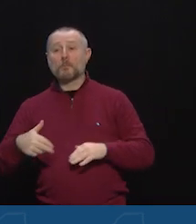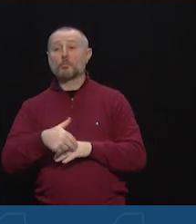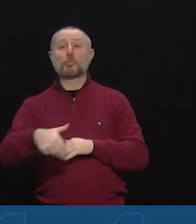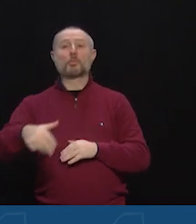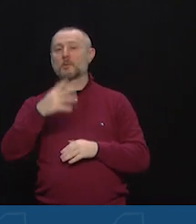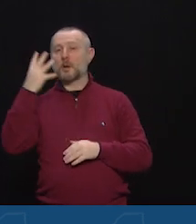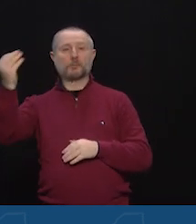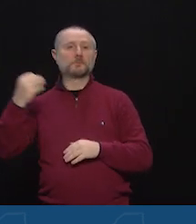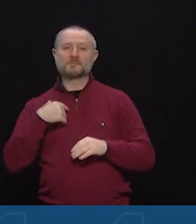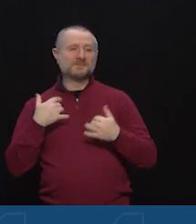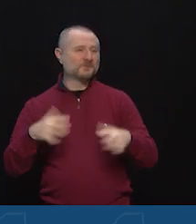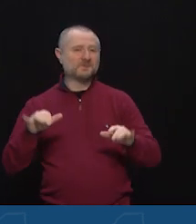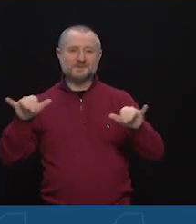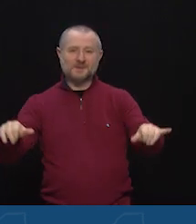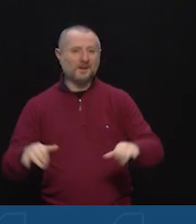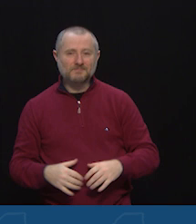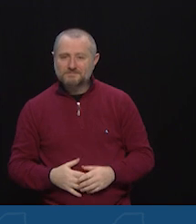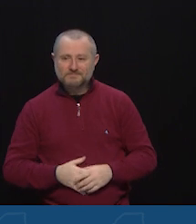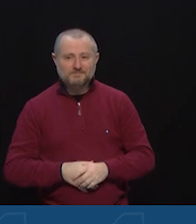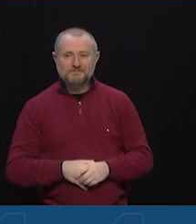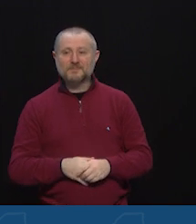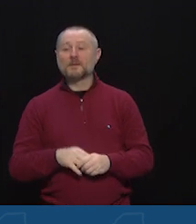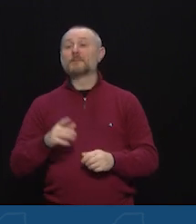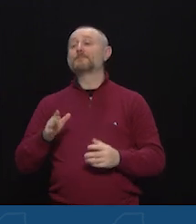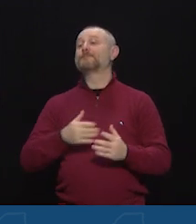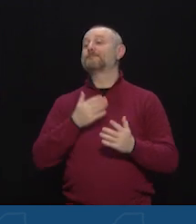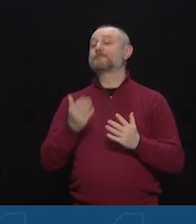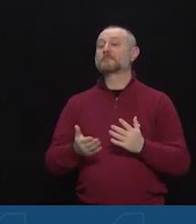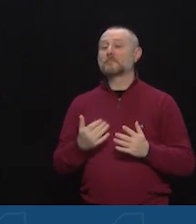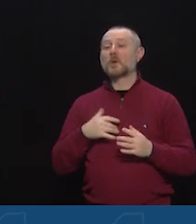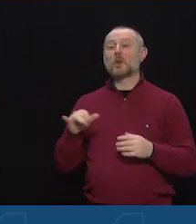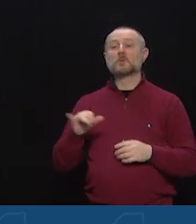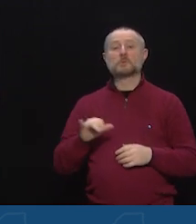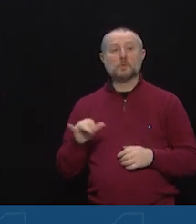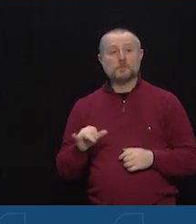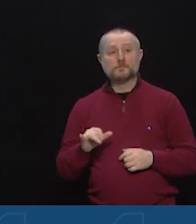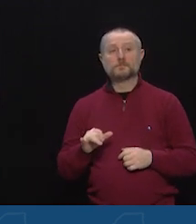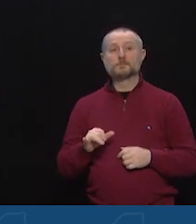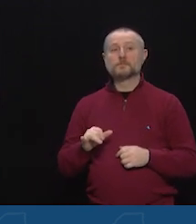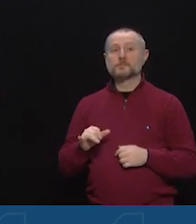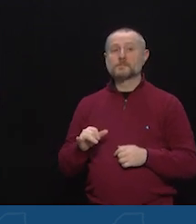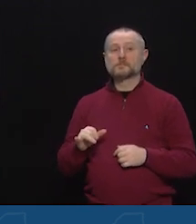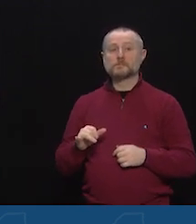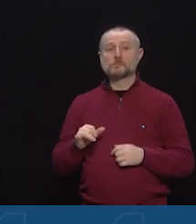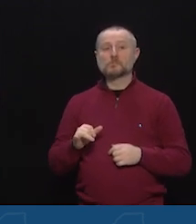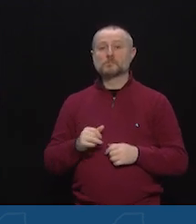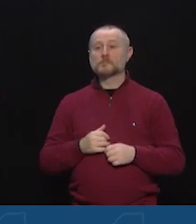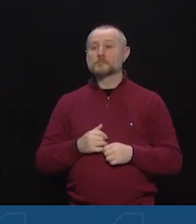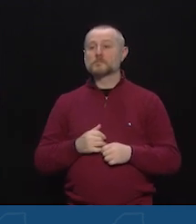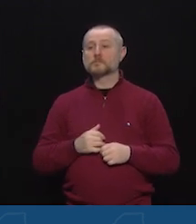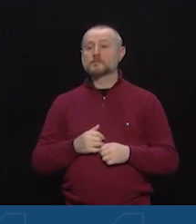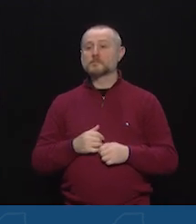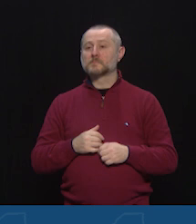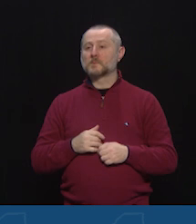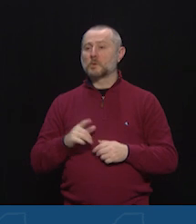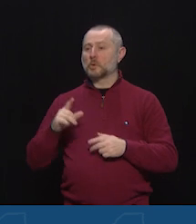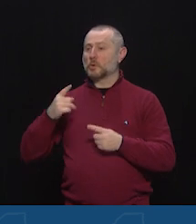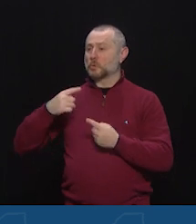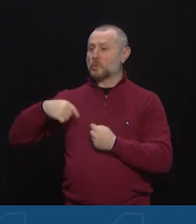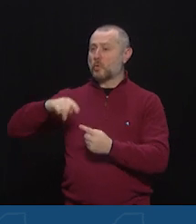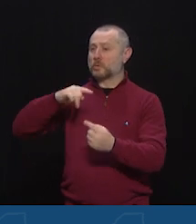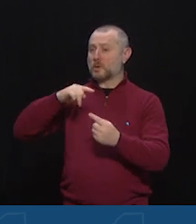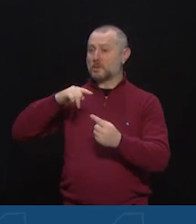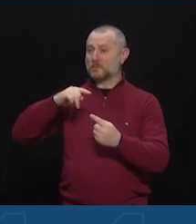conditions. We also had a tornado, speaking of strange weather events out here,